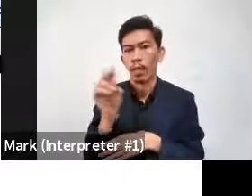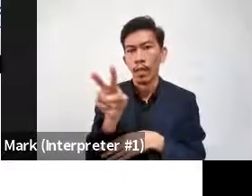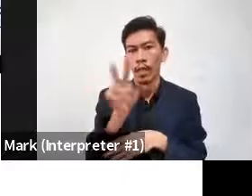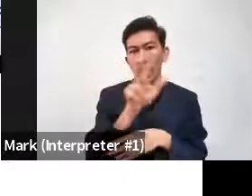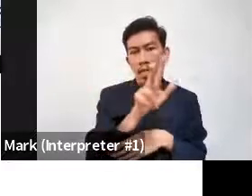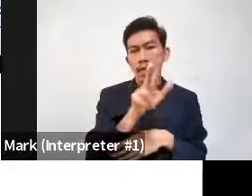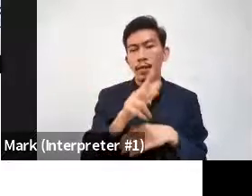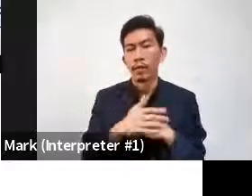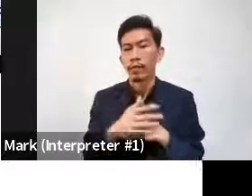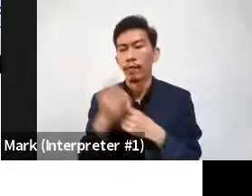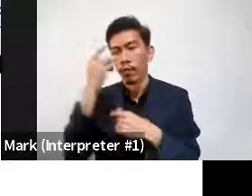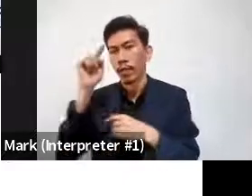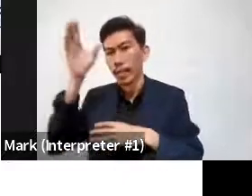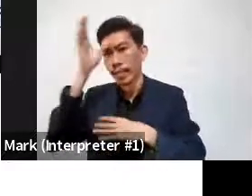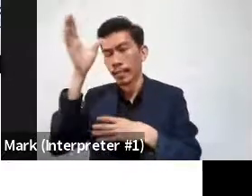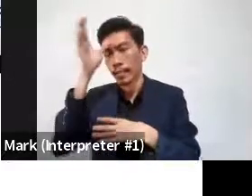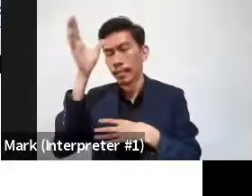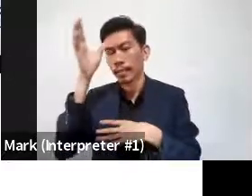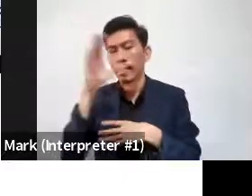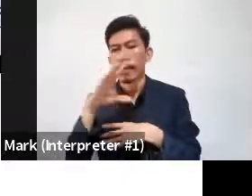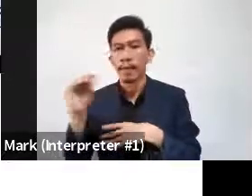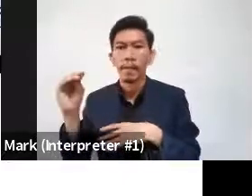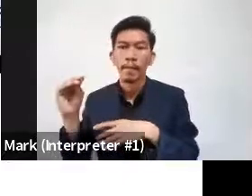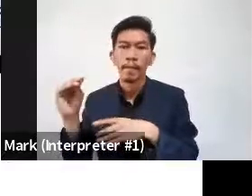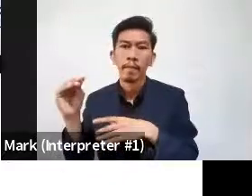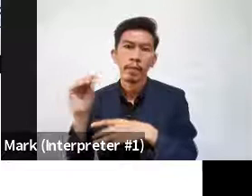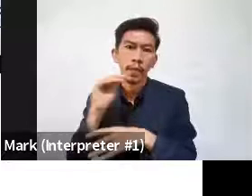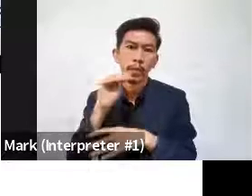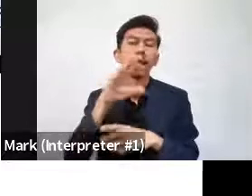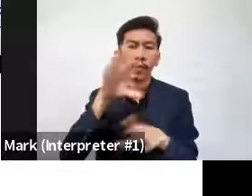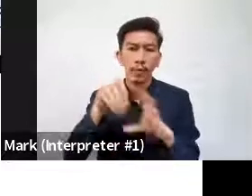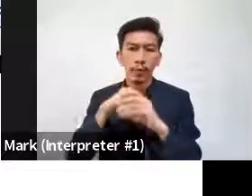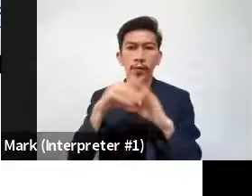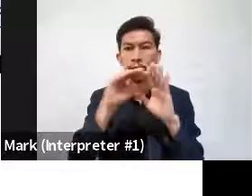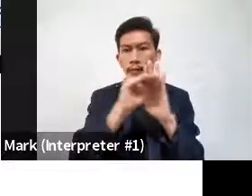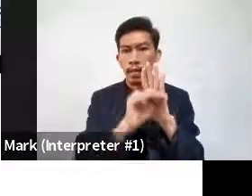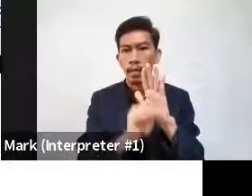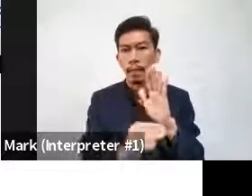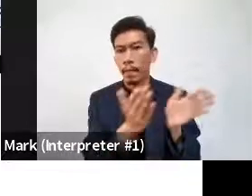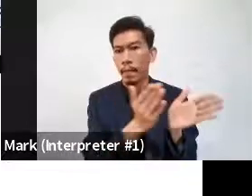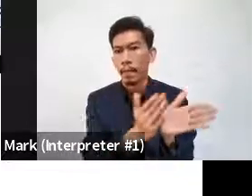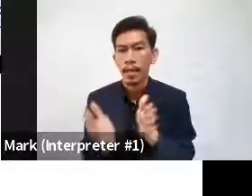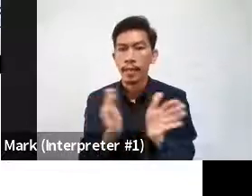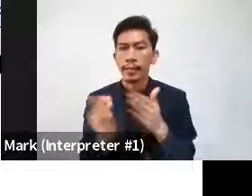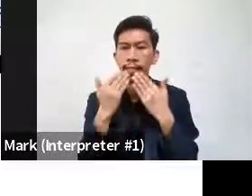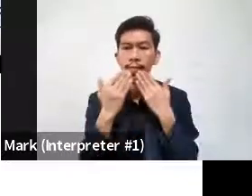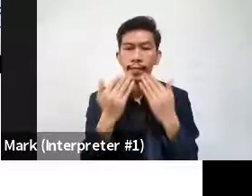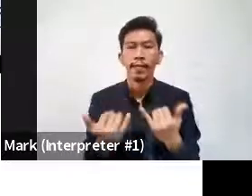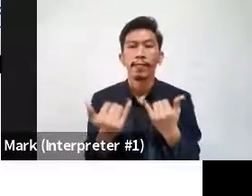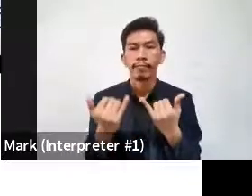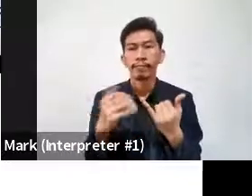all those are written and all those are also included in the plan. So thank you, and that is currently